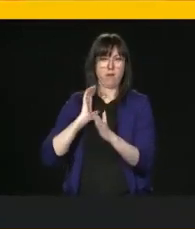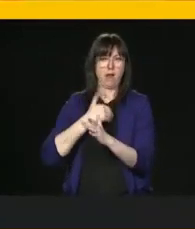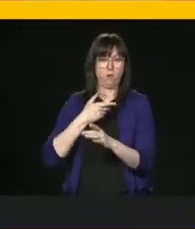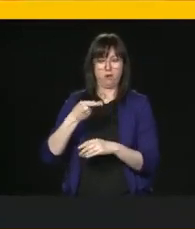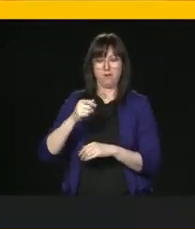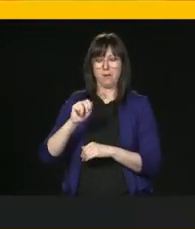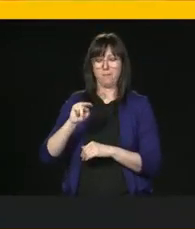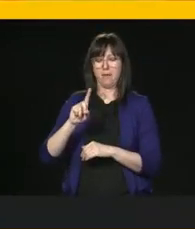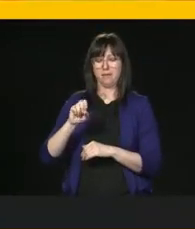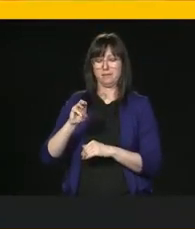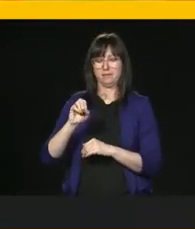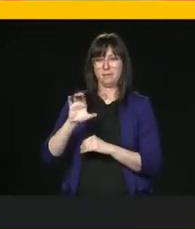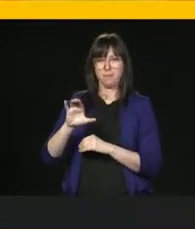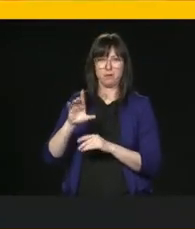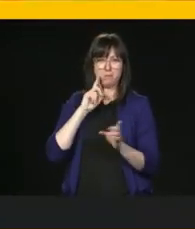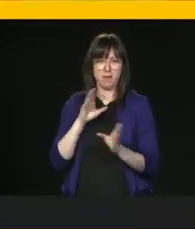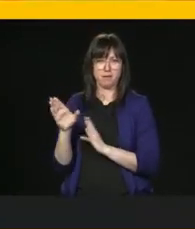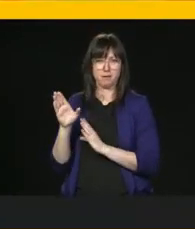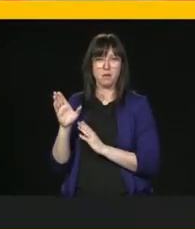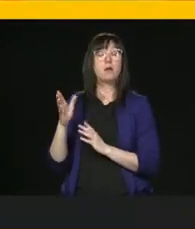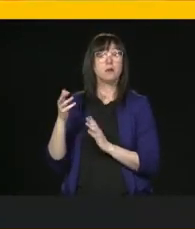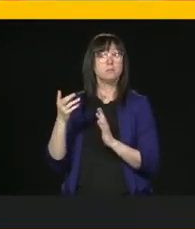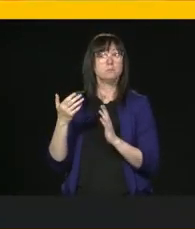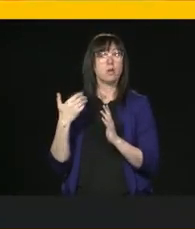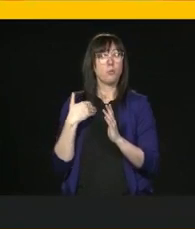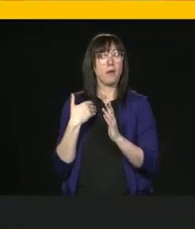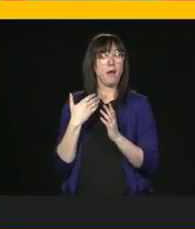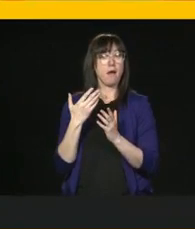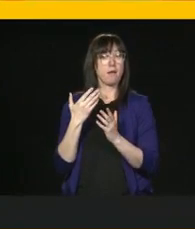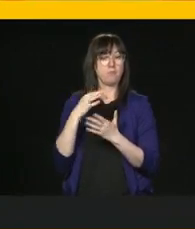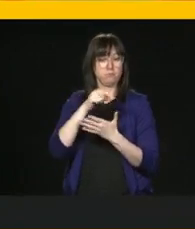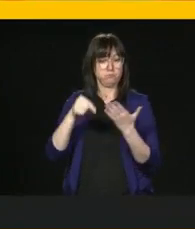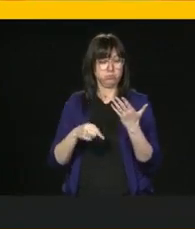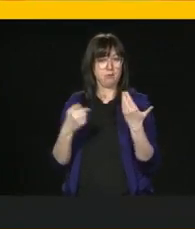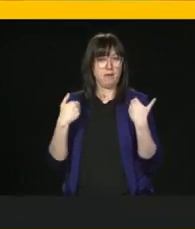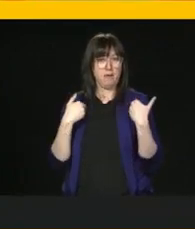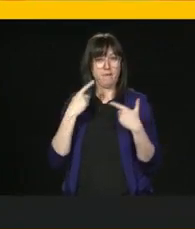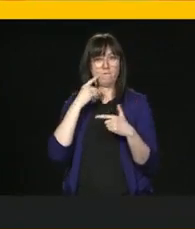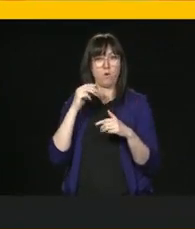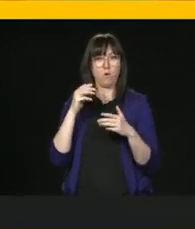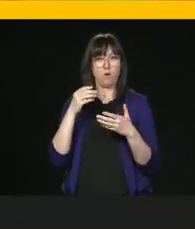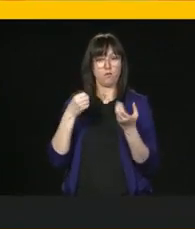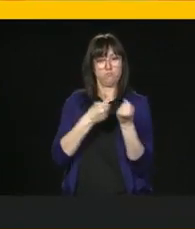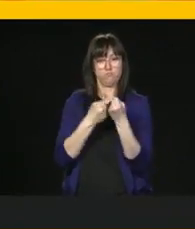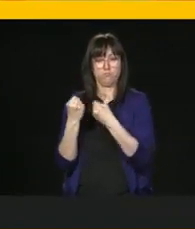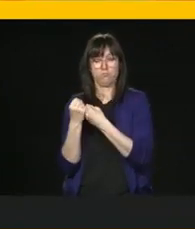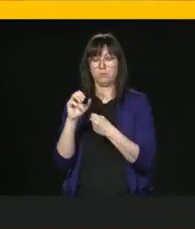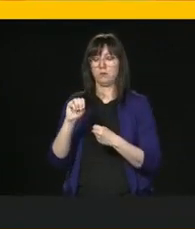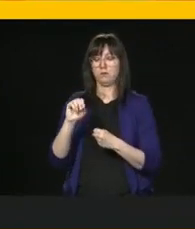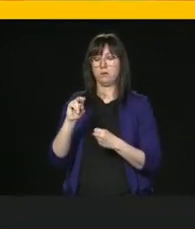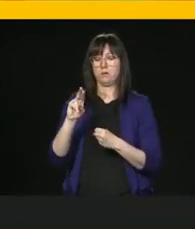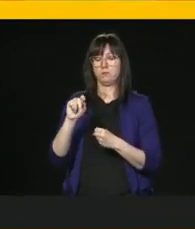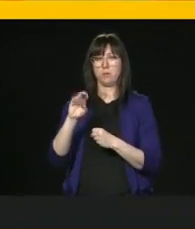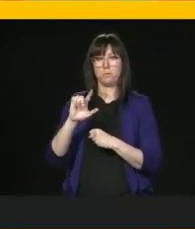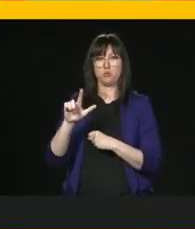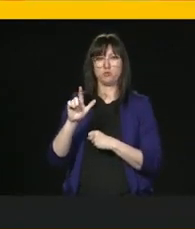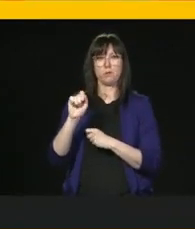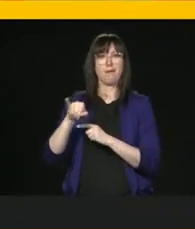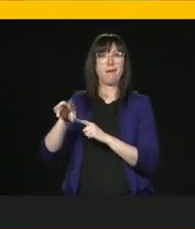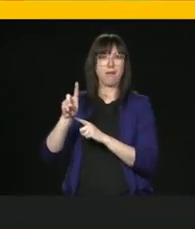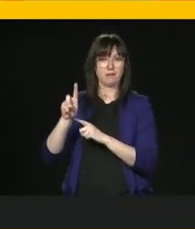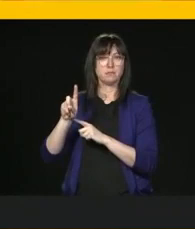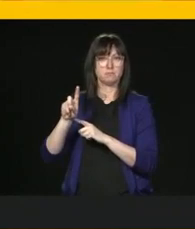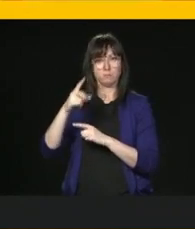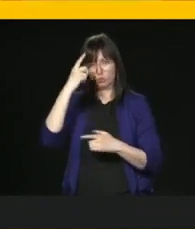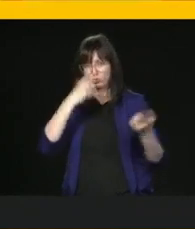the Operational Framework on Mutual Aid and Mutual Aid Agreements. But it is up to, of course, we have different licensing bodies